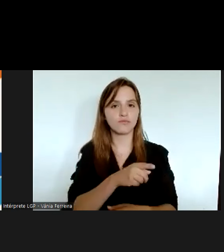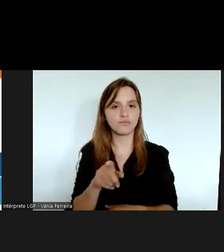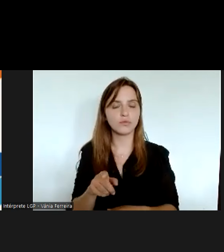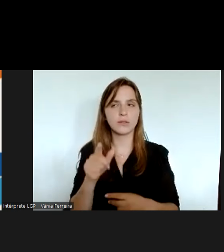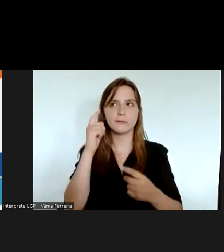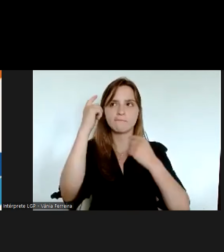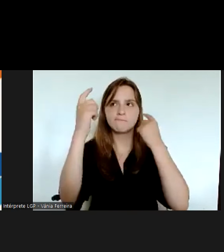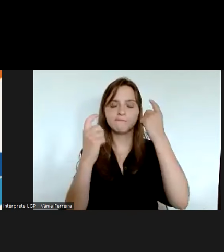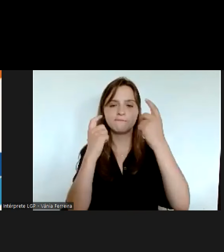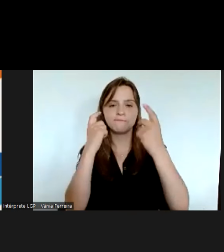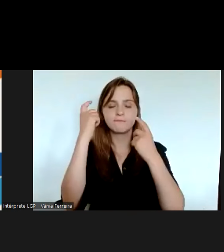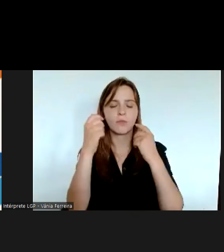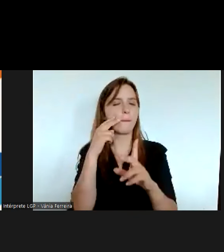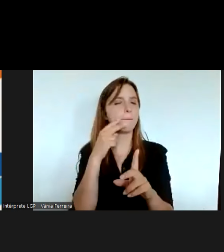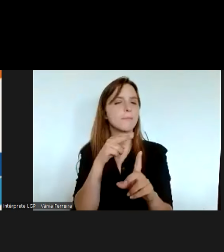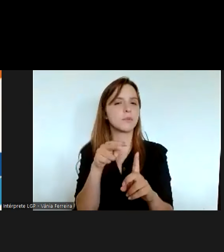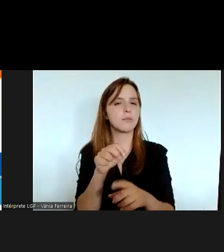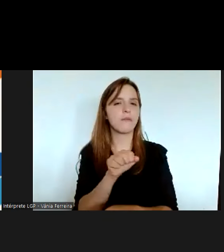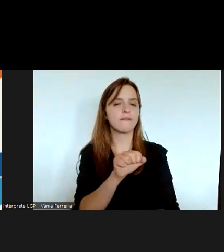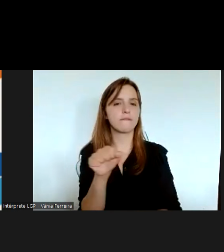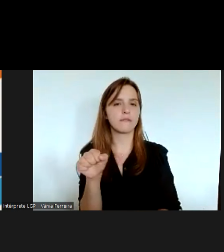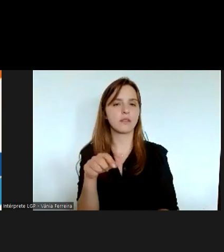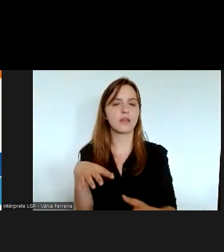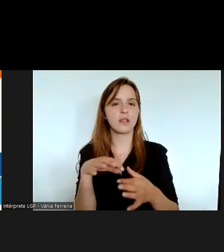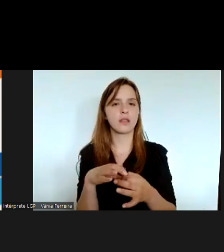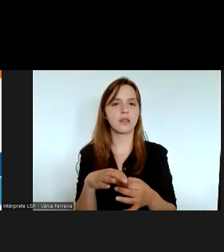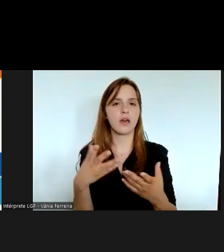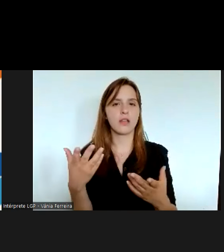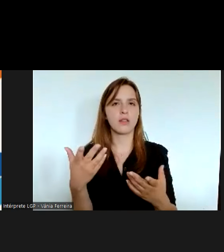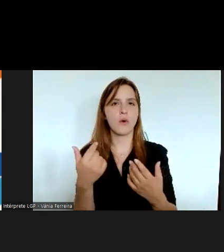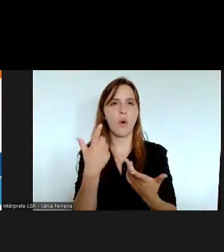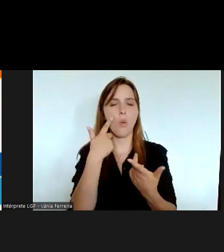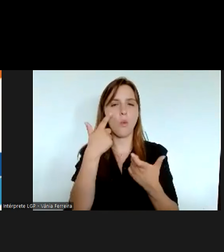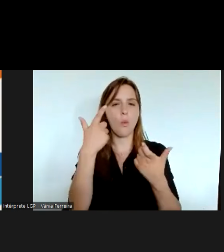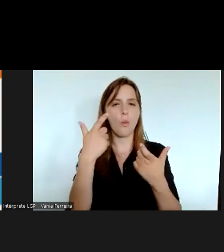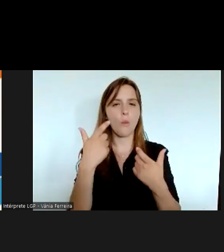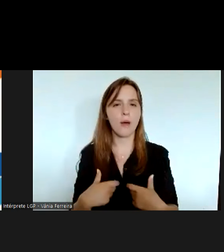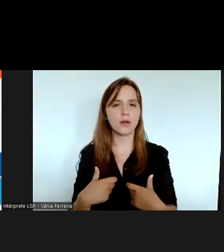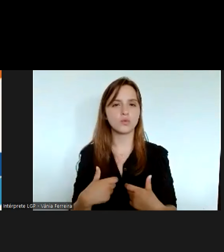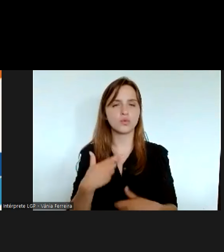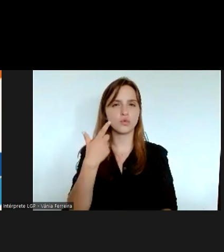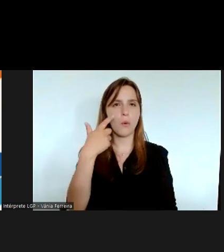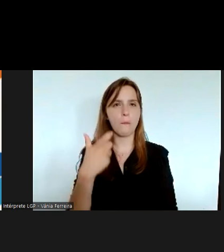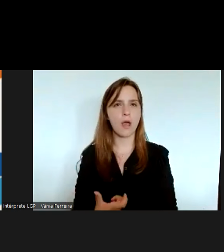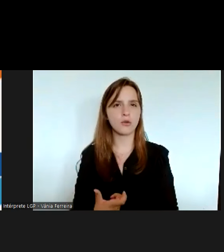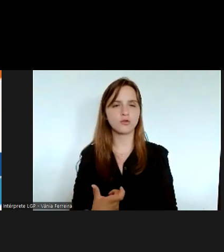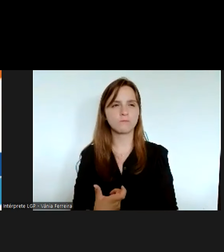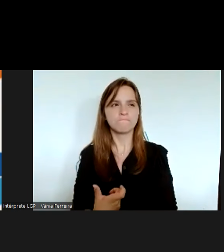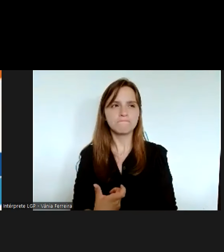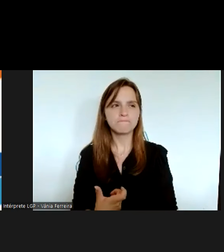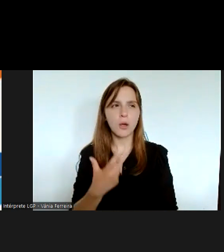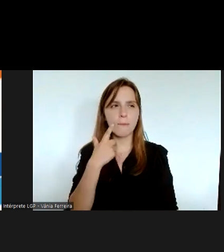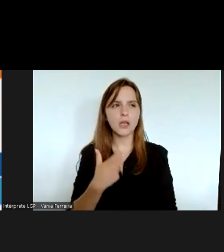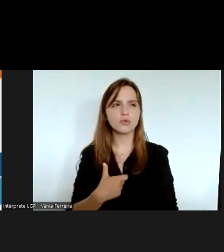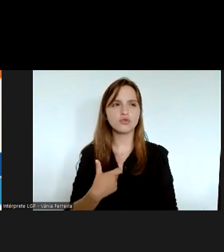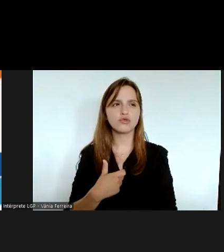is your perspective on the humankind. What do you think about humans? And because I'm not sure, but